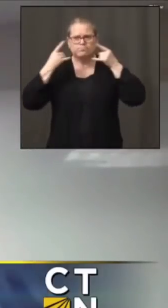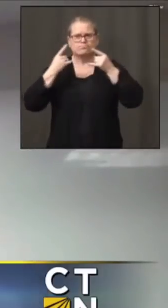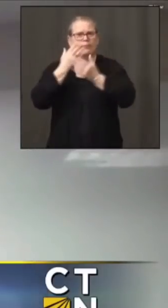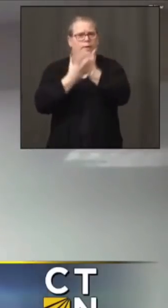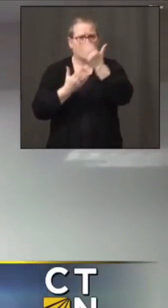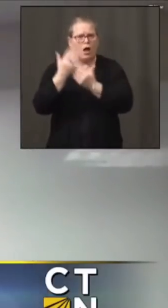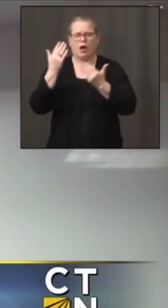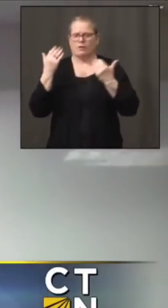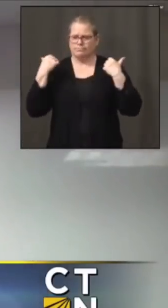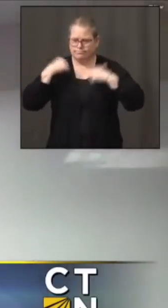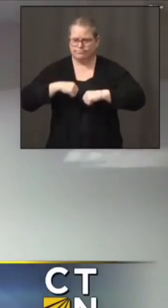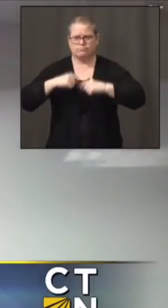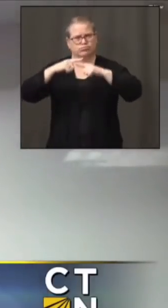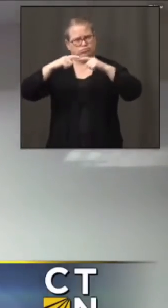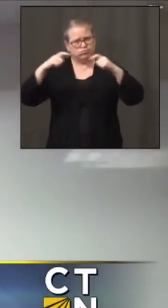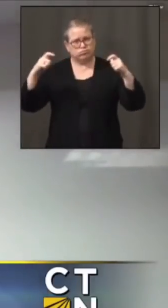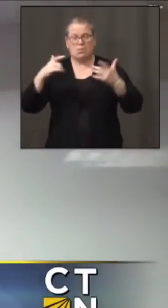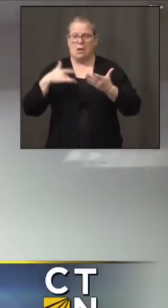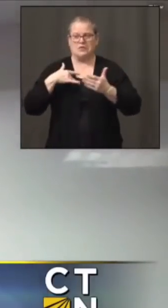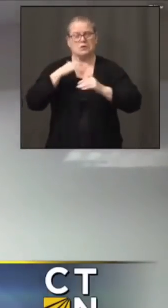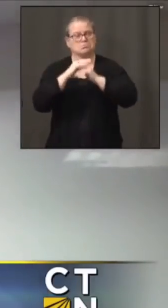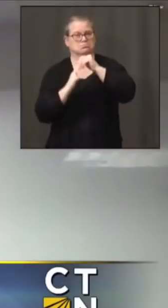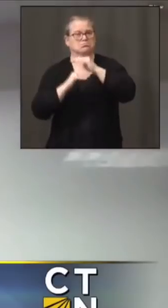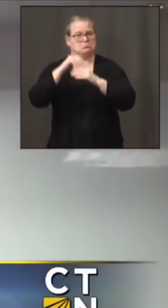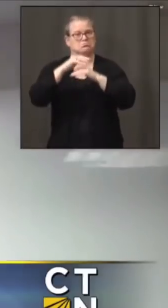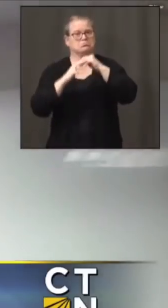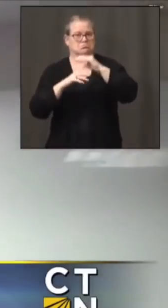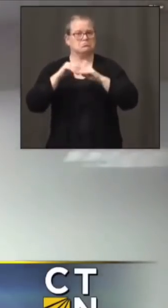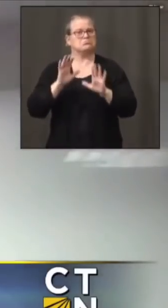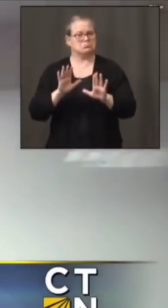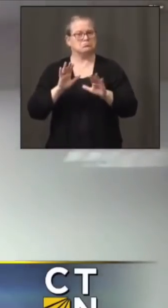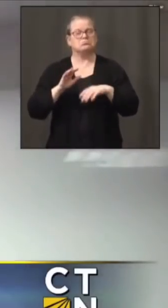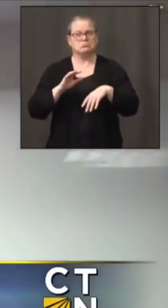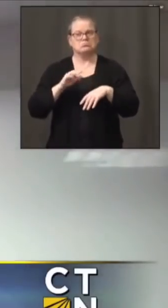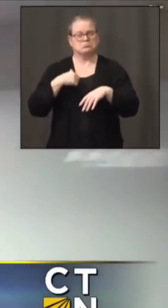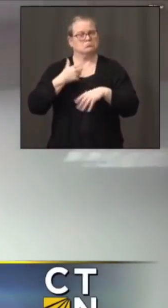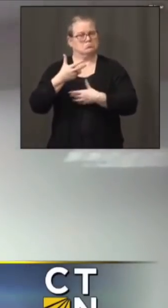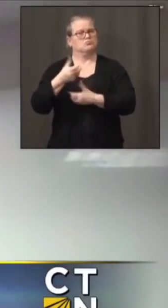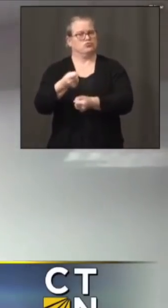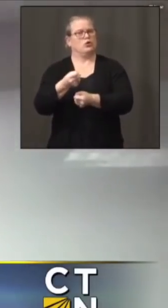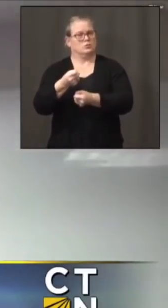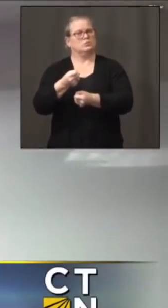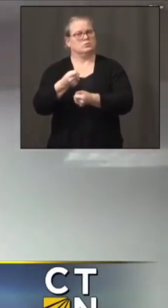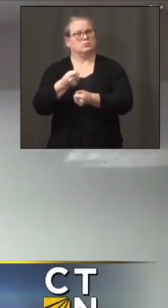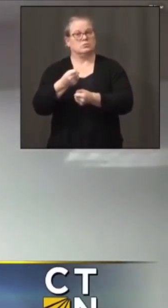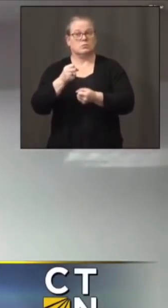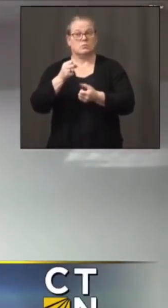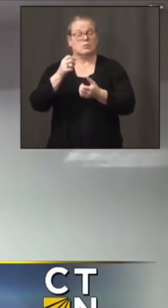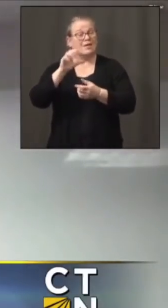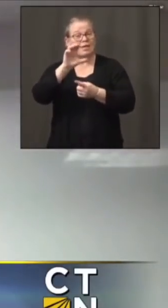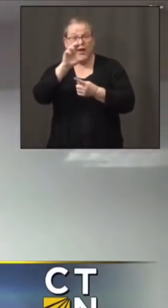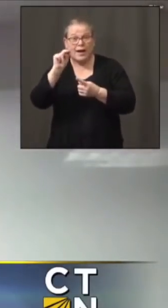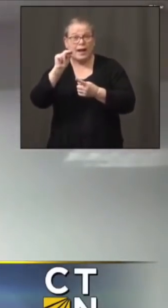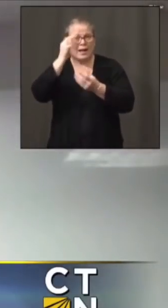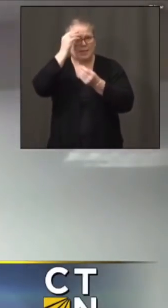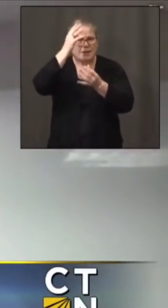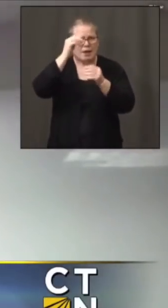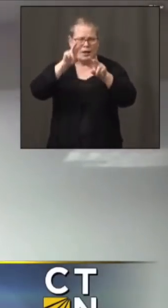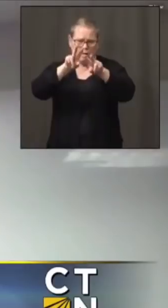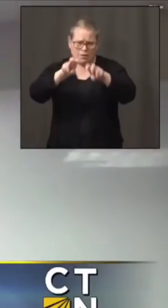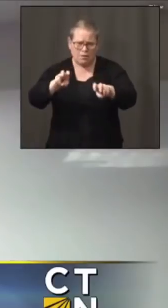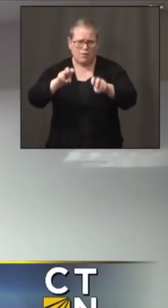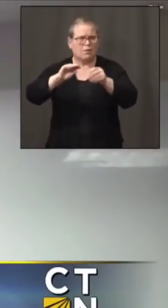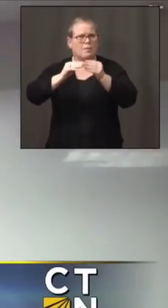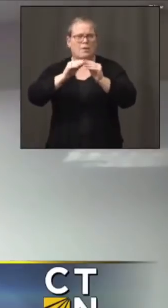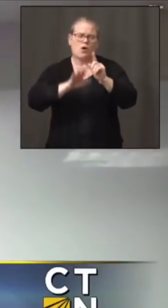general keep safe. And if you look at the data, not just across Connecticut, but across the country, the antibody studies within